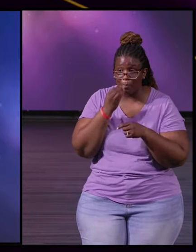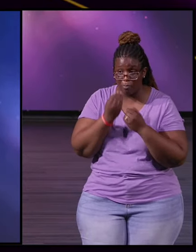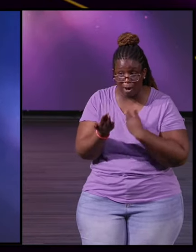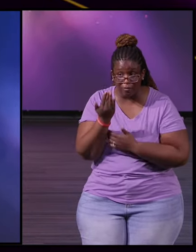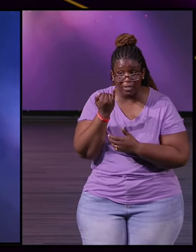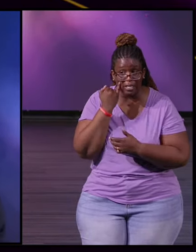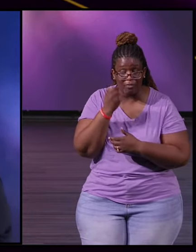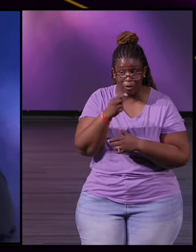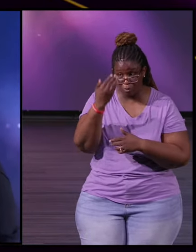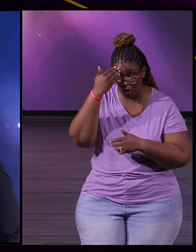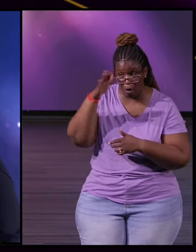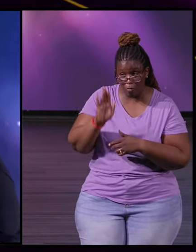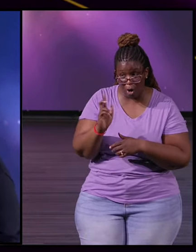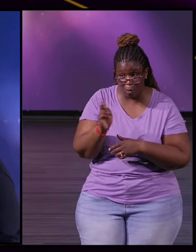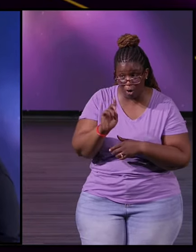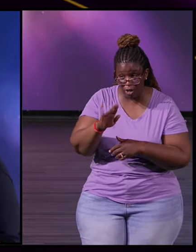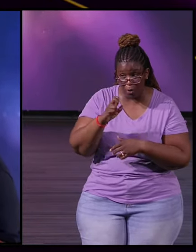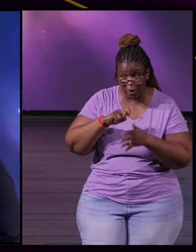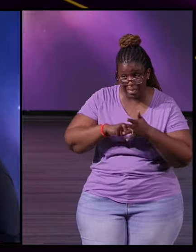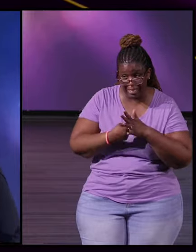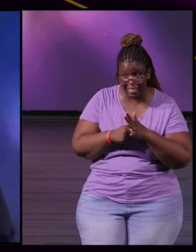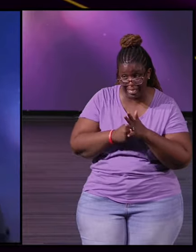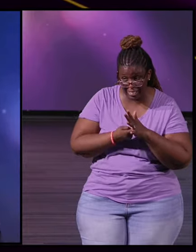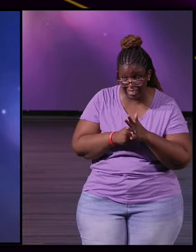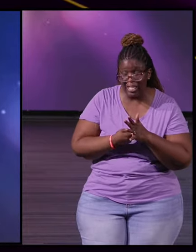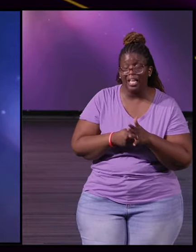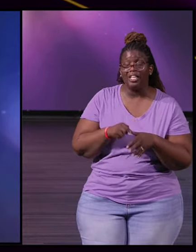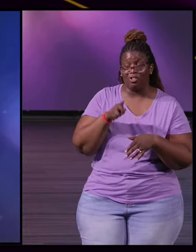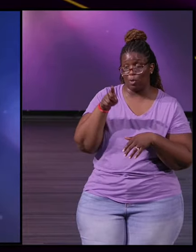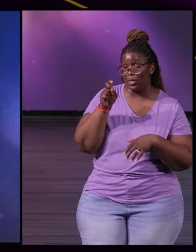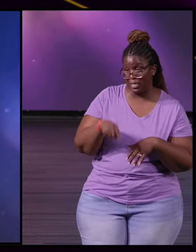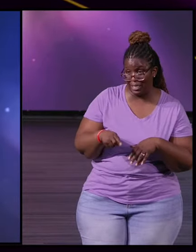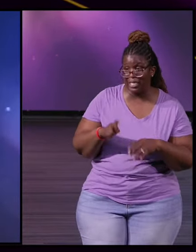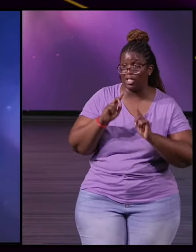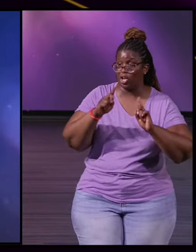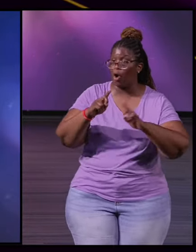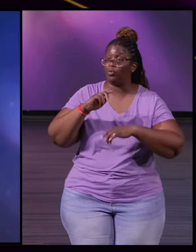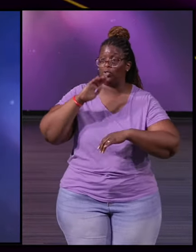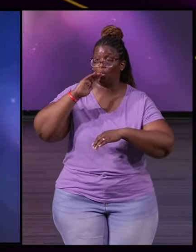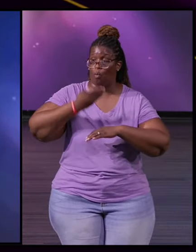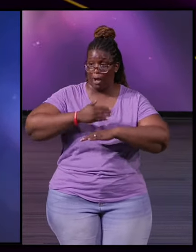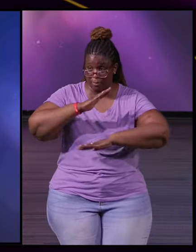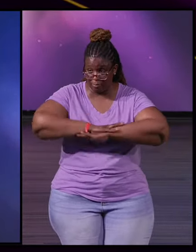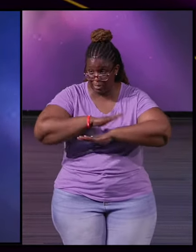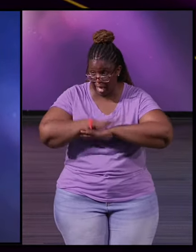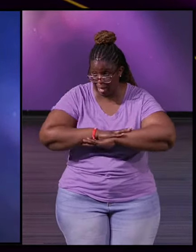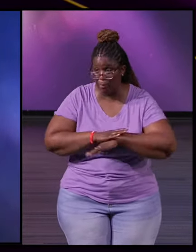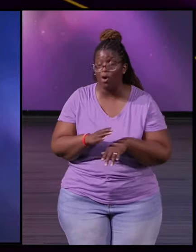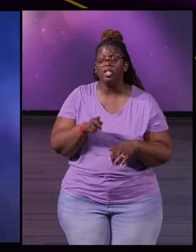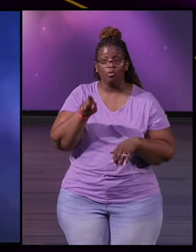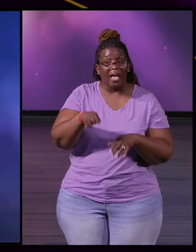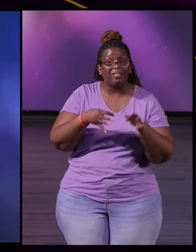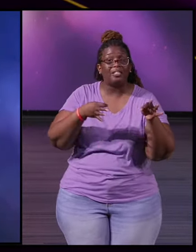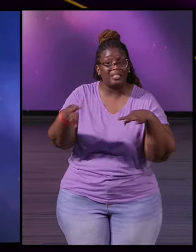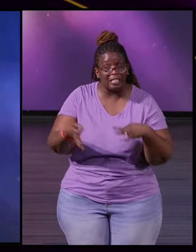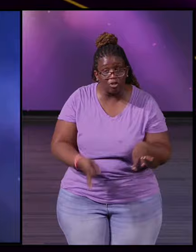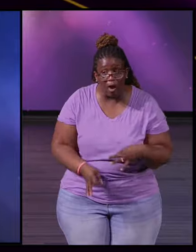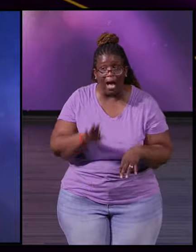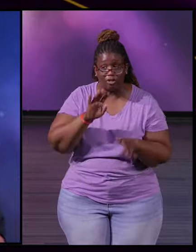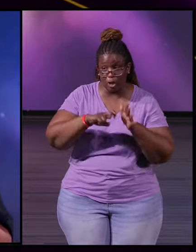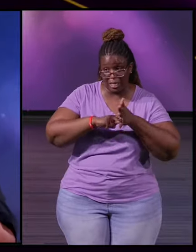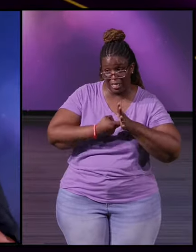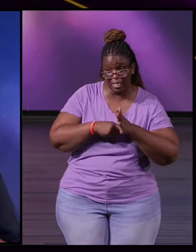your keys are, go to the Welcome Center after service. You have to describe them because we don't want you taking somebody else's car. Might want a little upgrade.